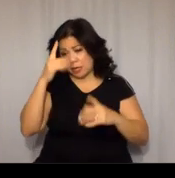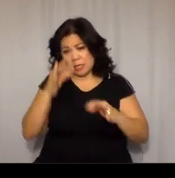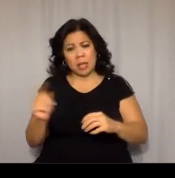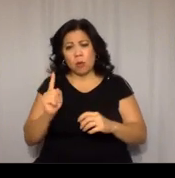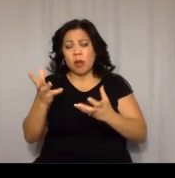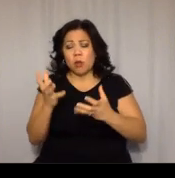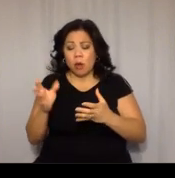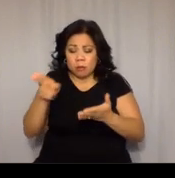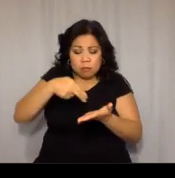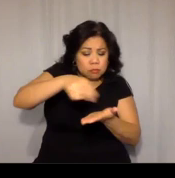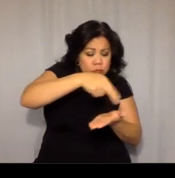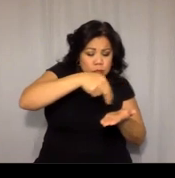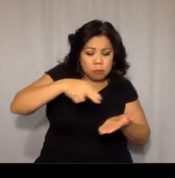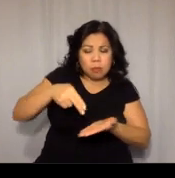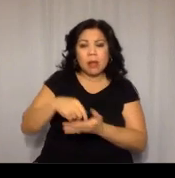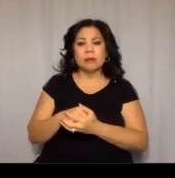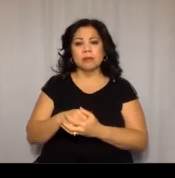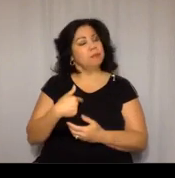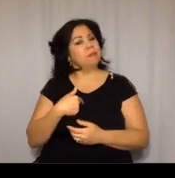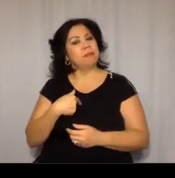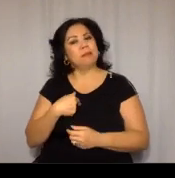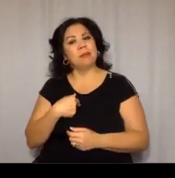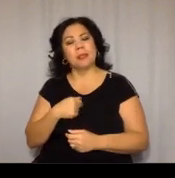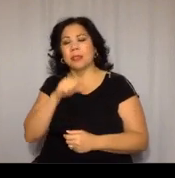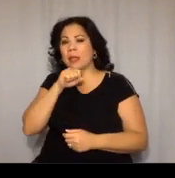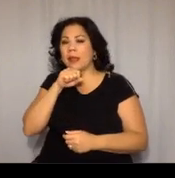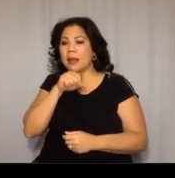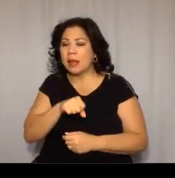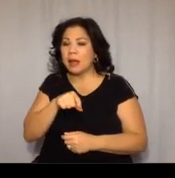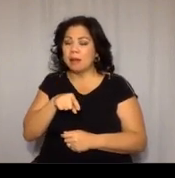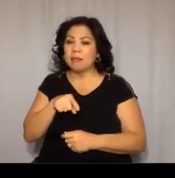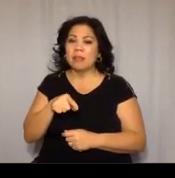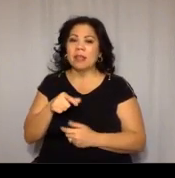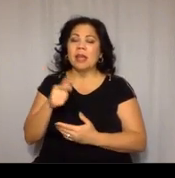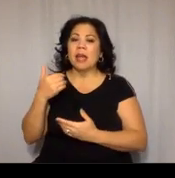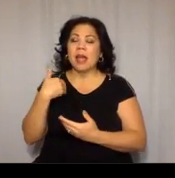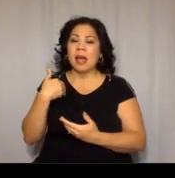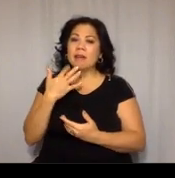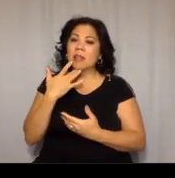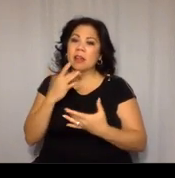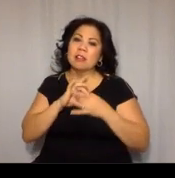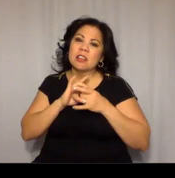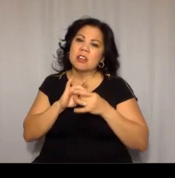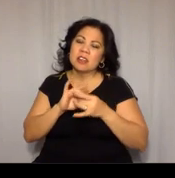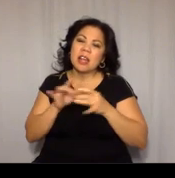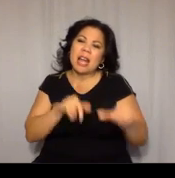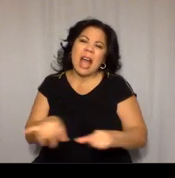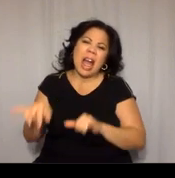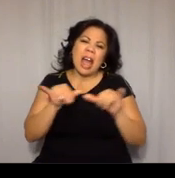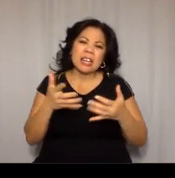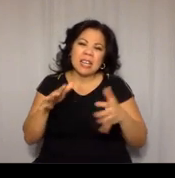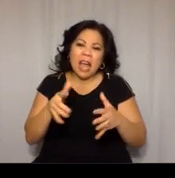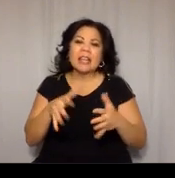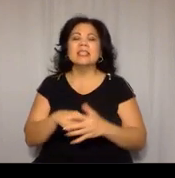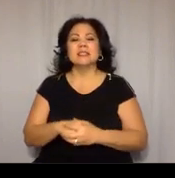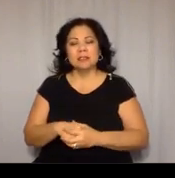like. I personally love this thing of having the colors relate to each other so that the greens are all kind of